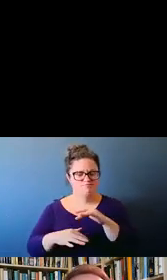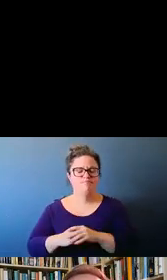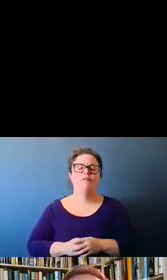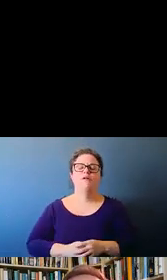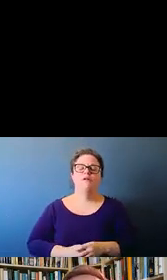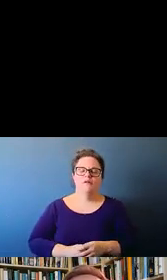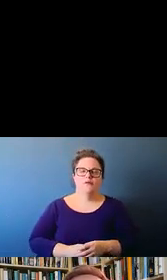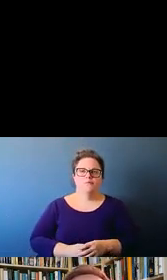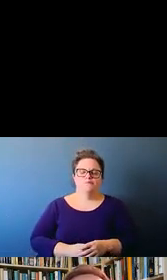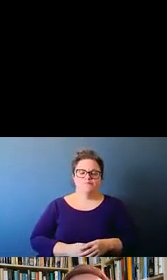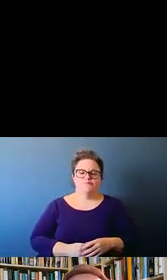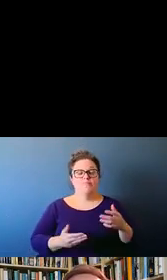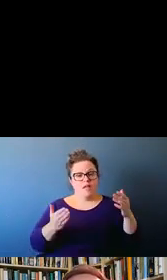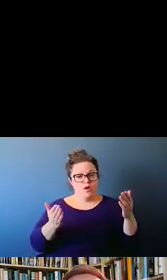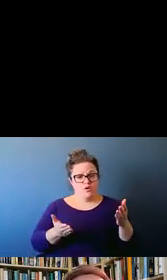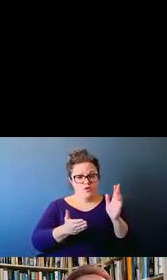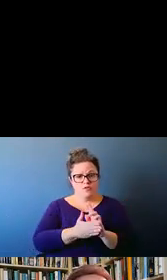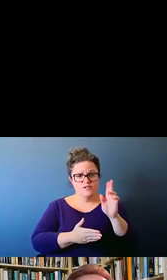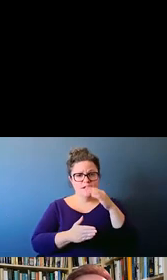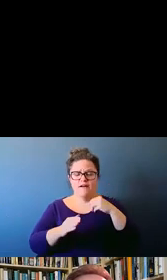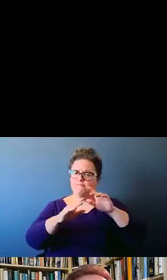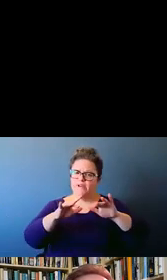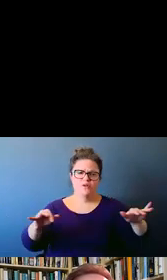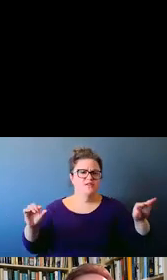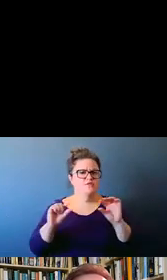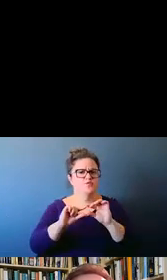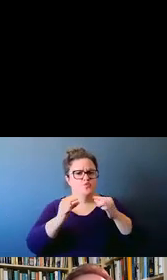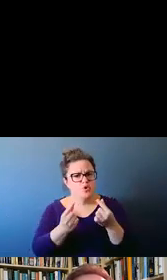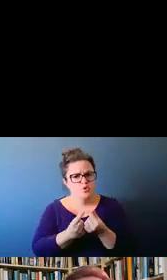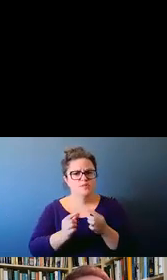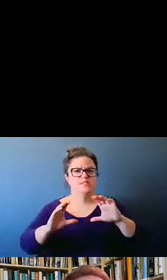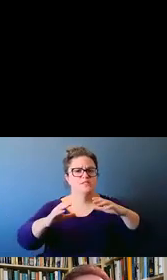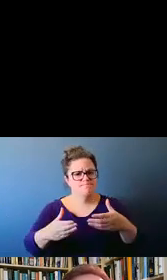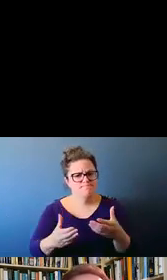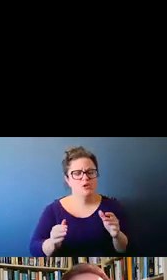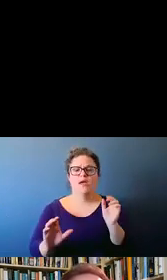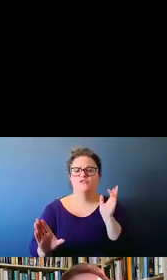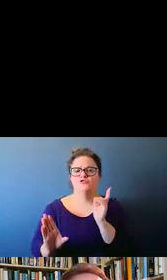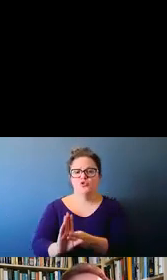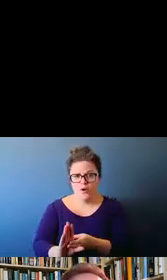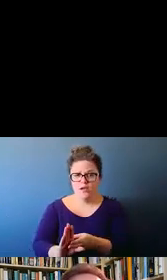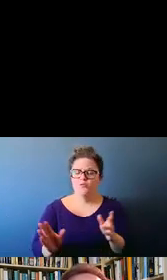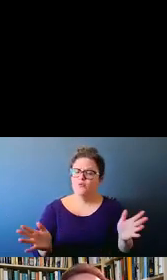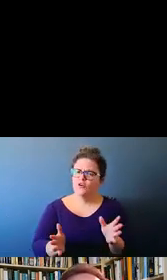do have various groups and societies you can join. We encourage students to get